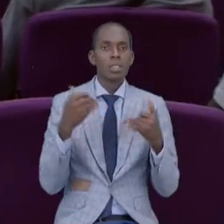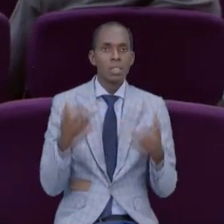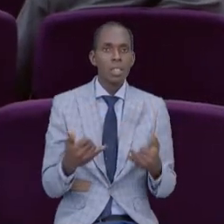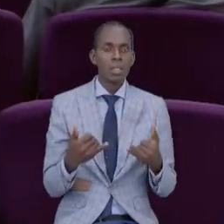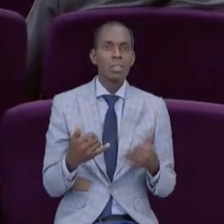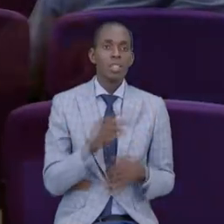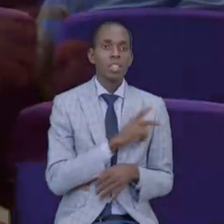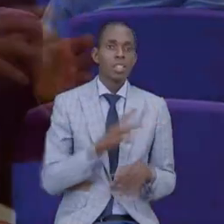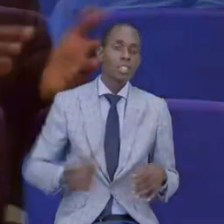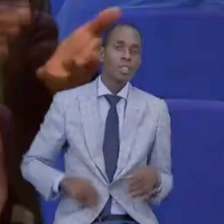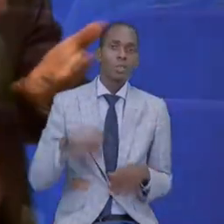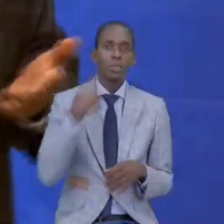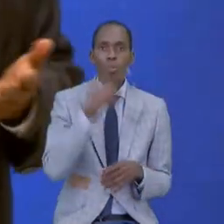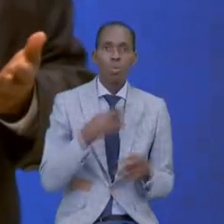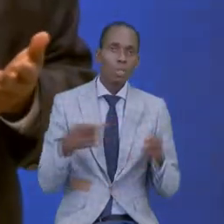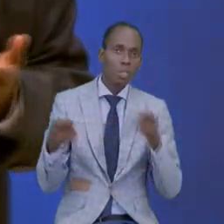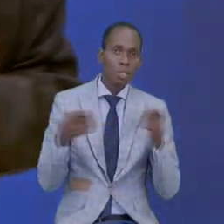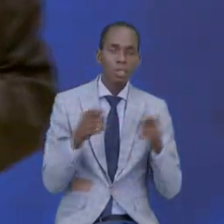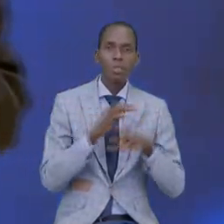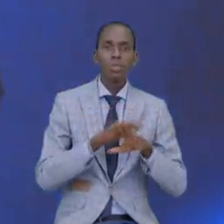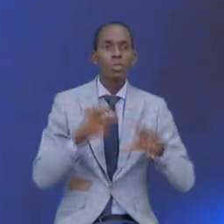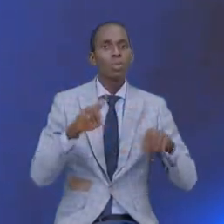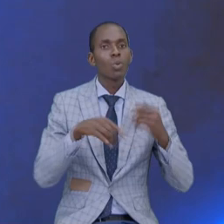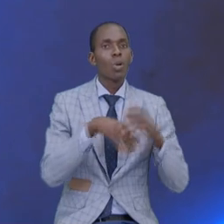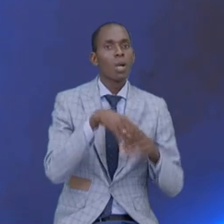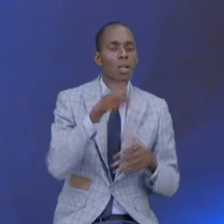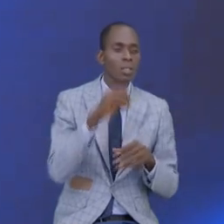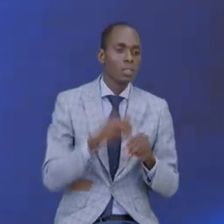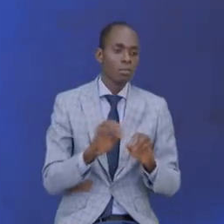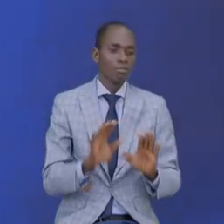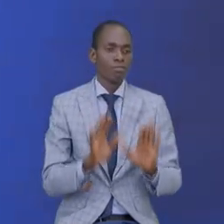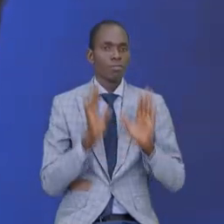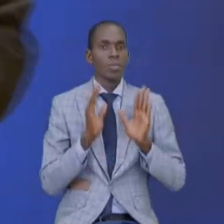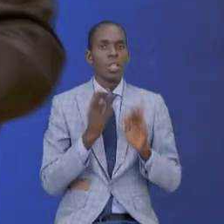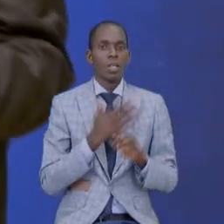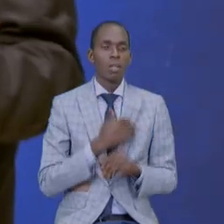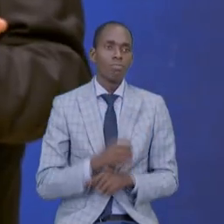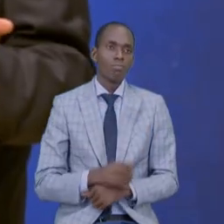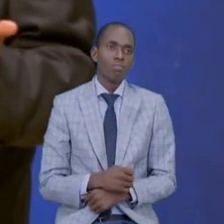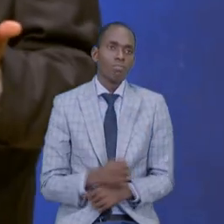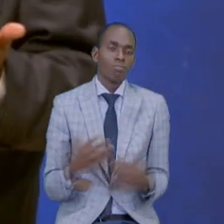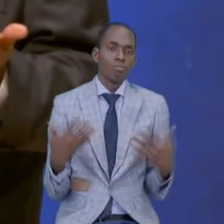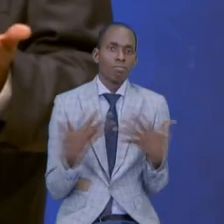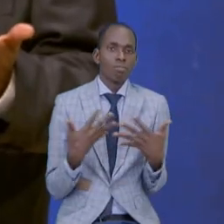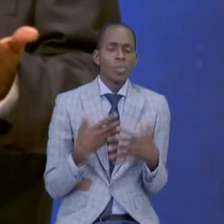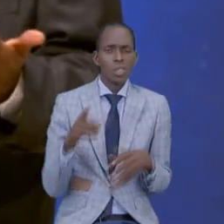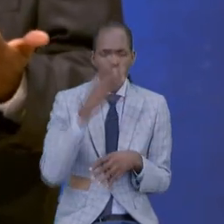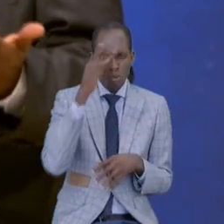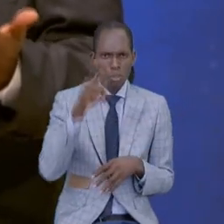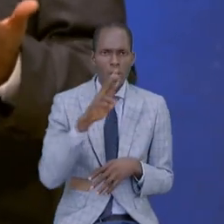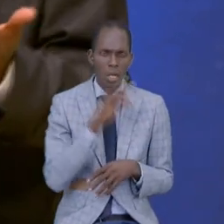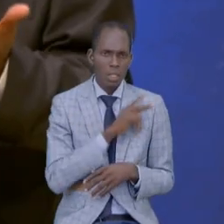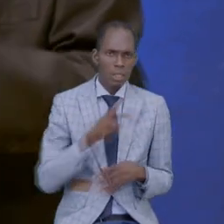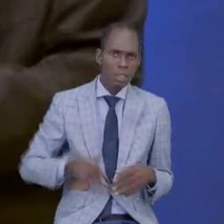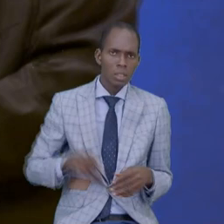who reign, they don't go out in fear and timidity. They know they are kings and they know they